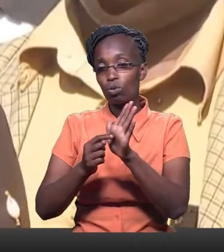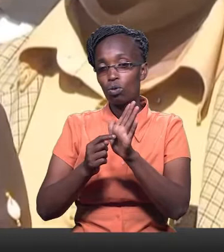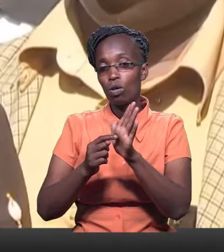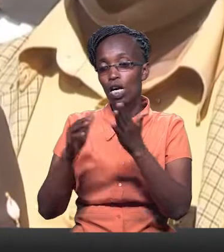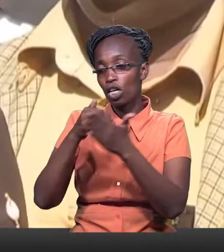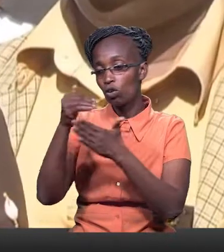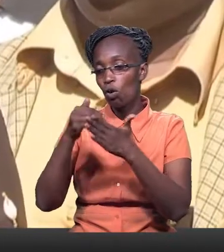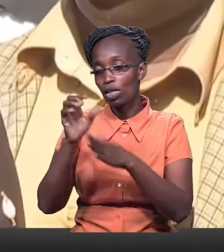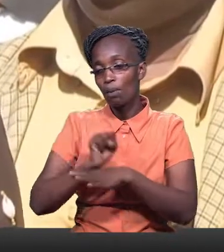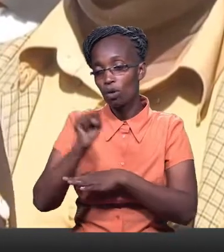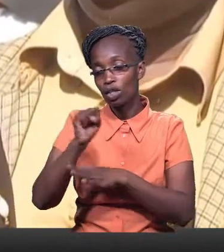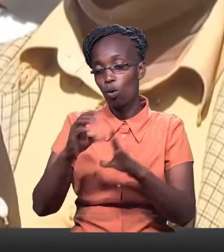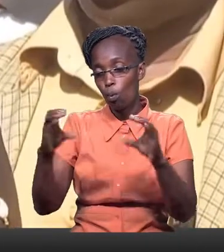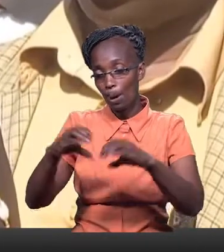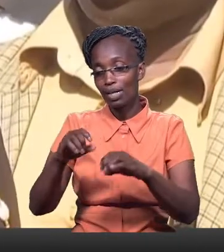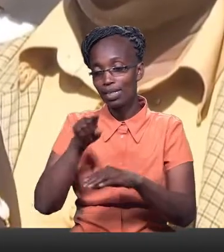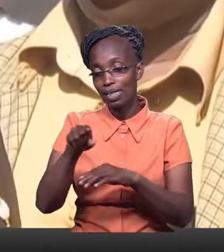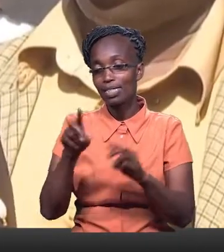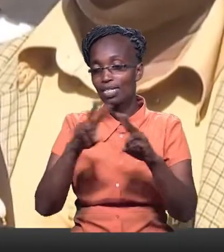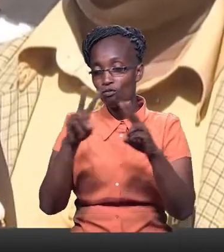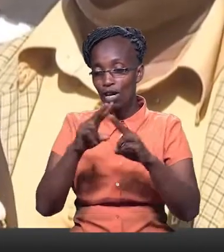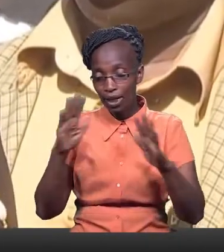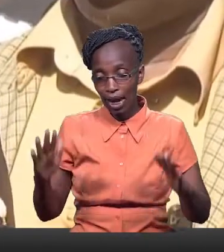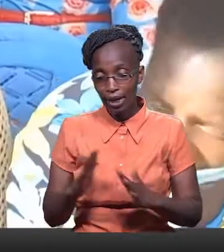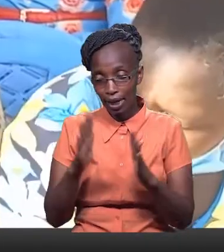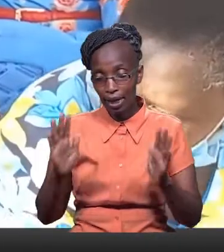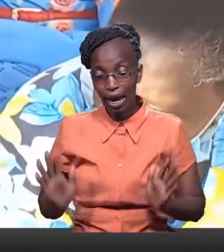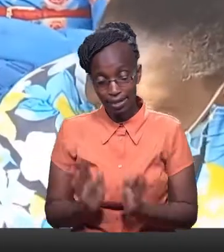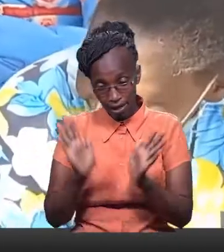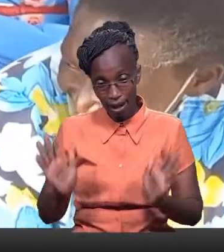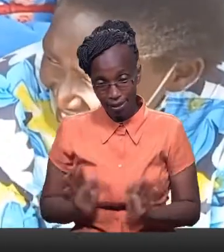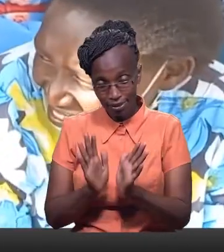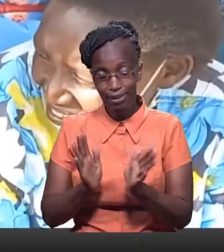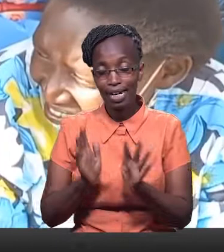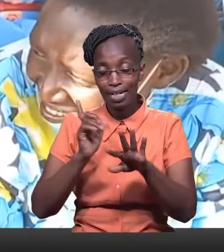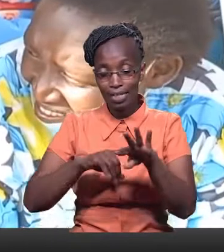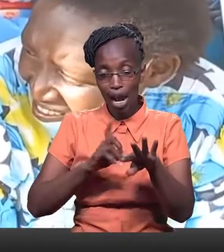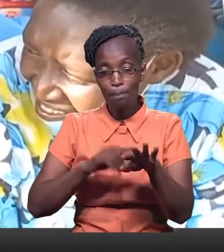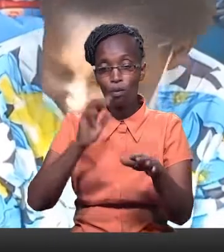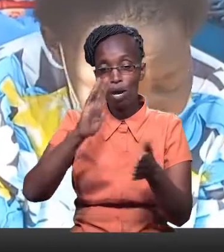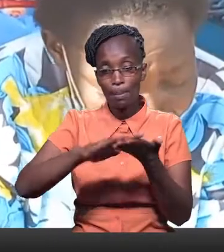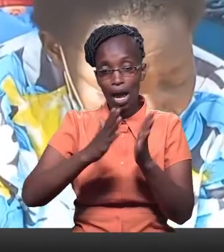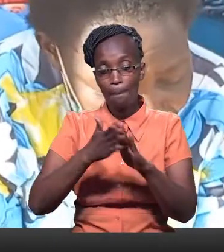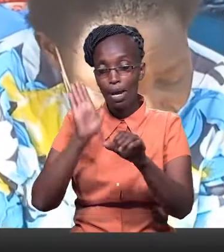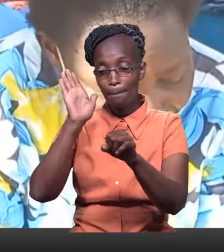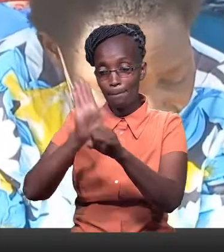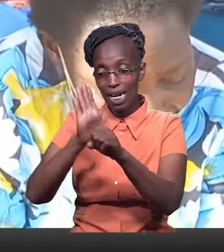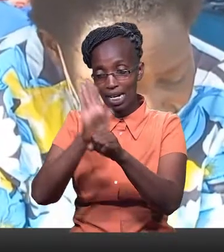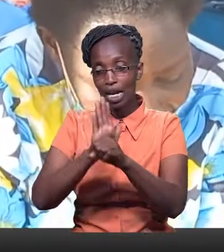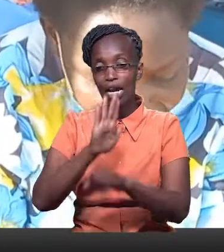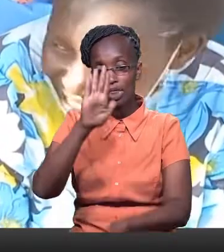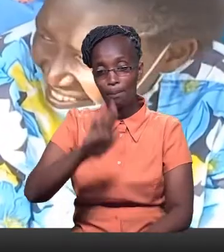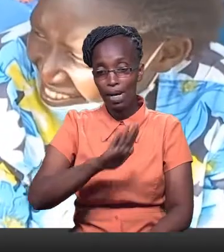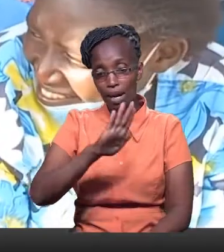That is, I believe, is something being offered now. But once we become many in parliament, then I don't think that kind of offer will be there.